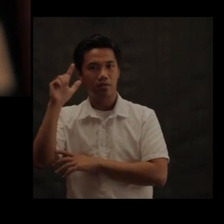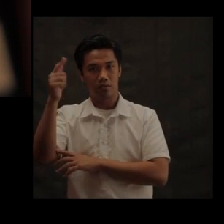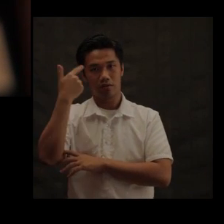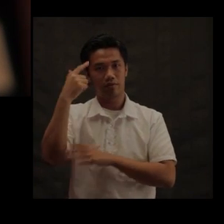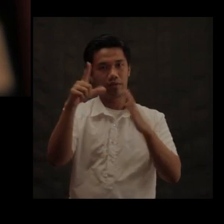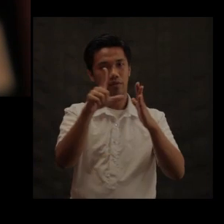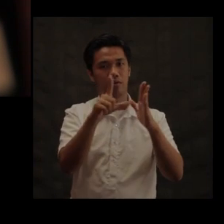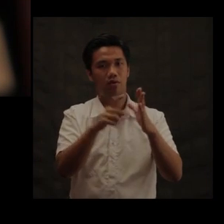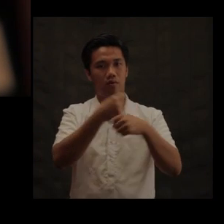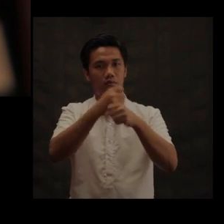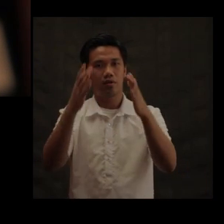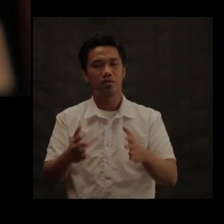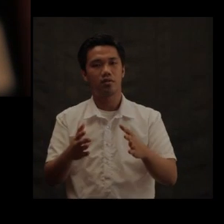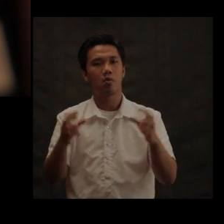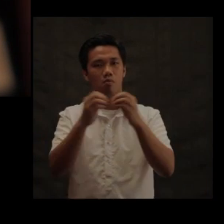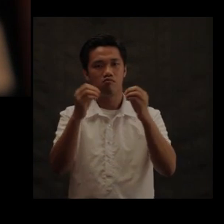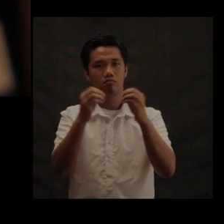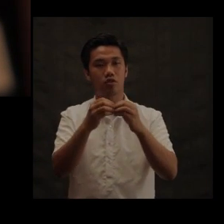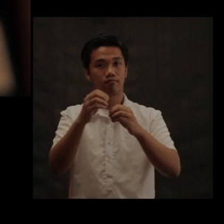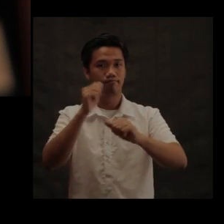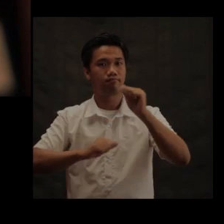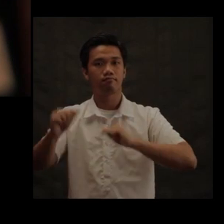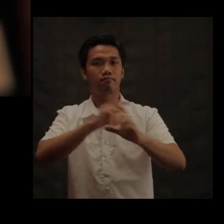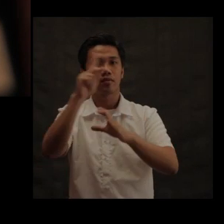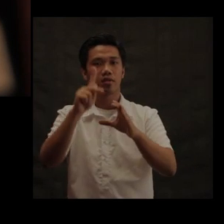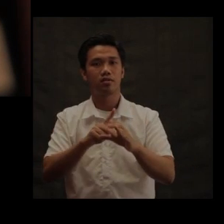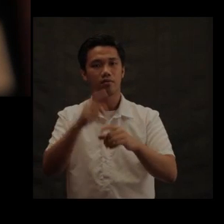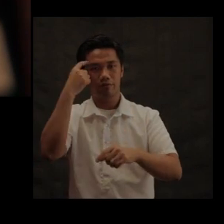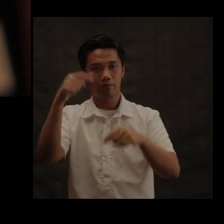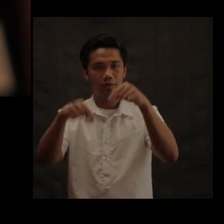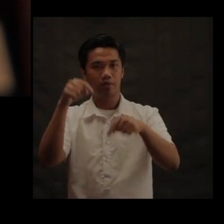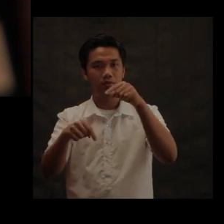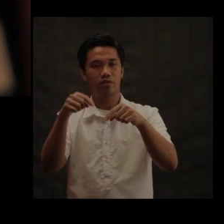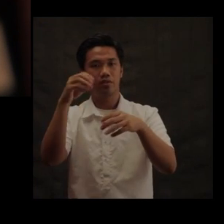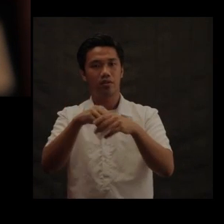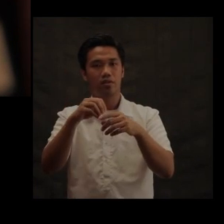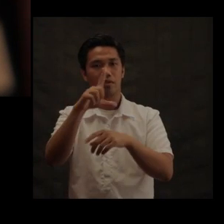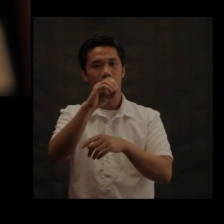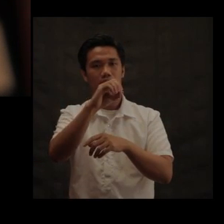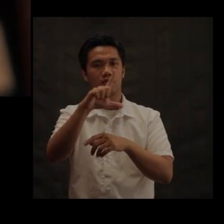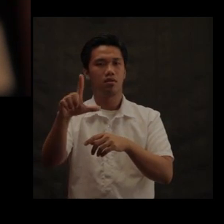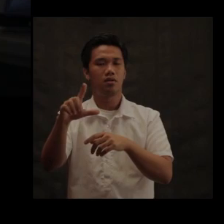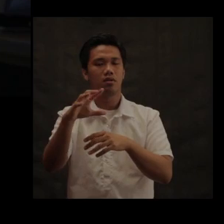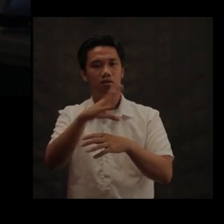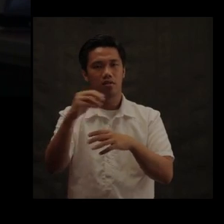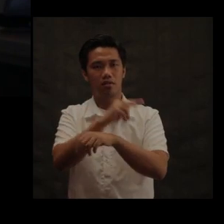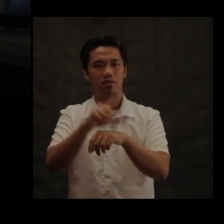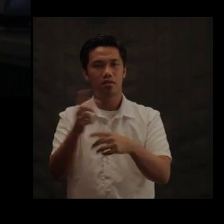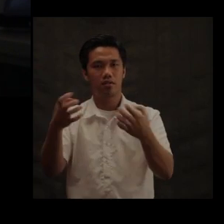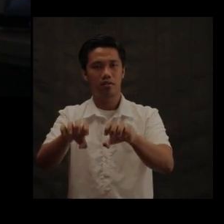makers. That would mean more active participation on their part in local and national affairs.